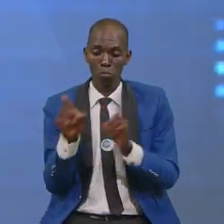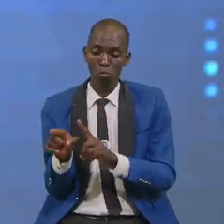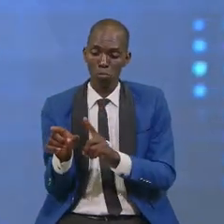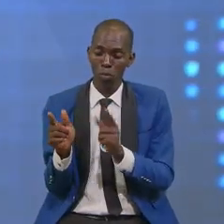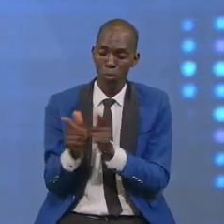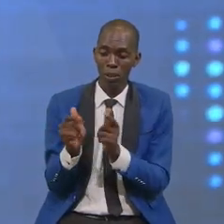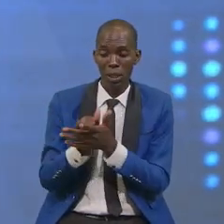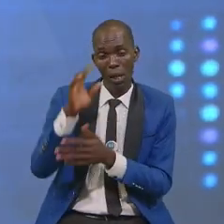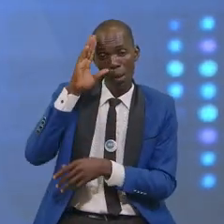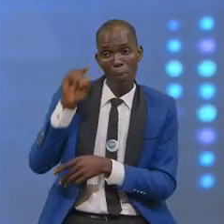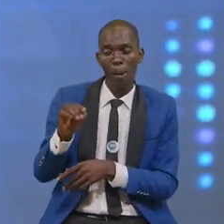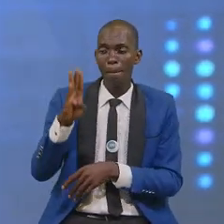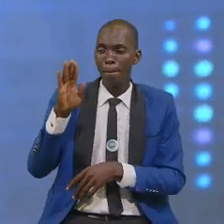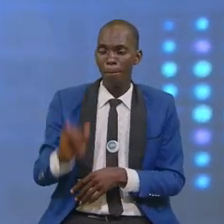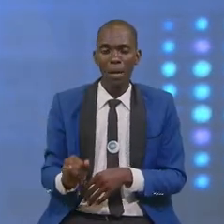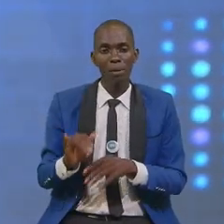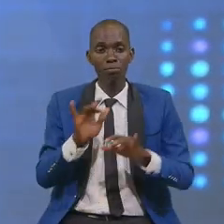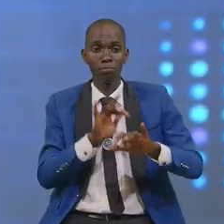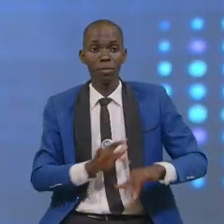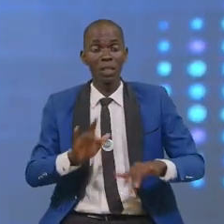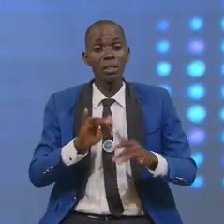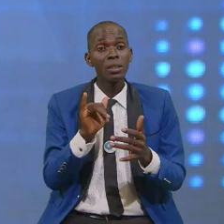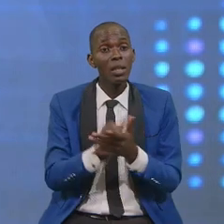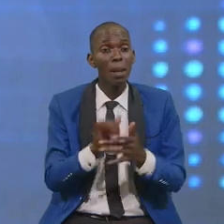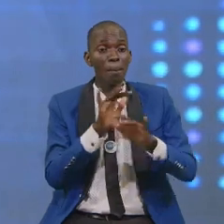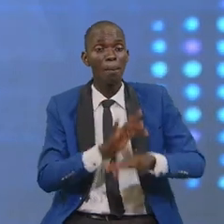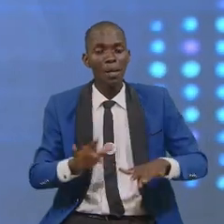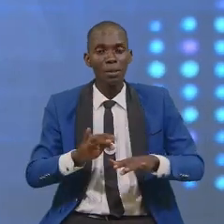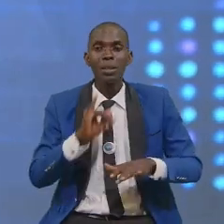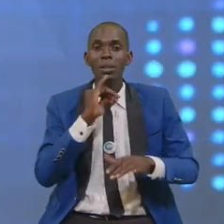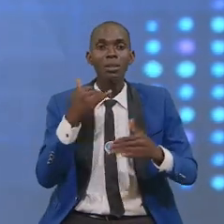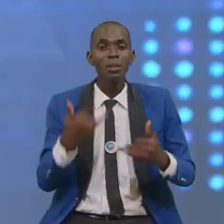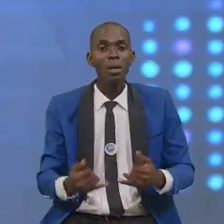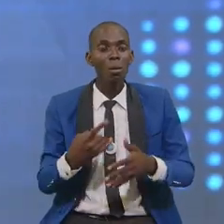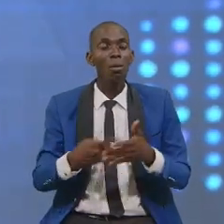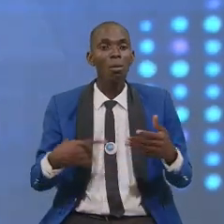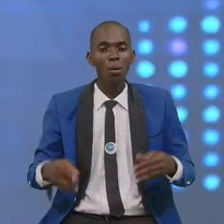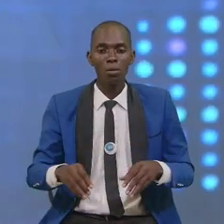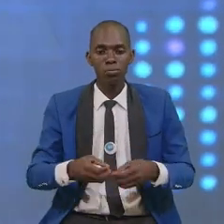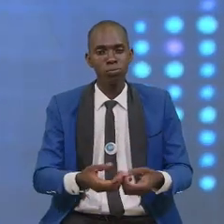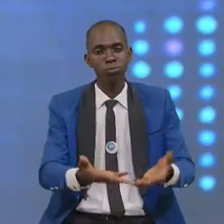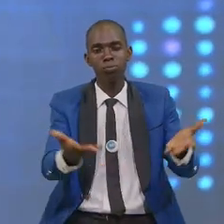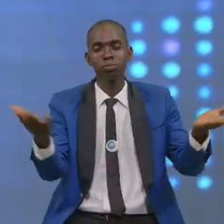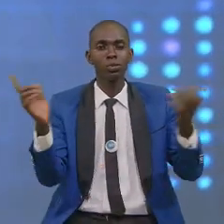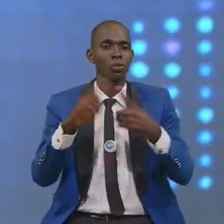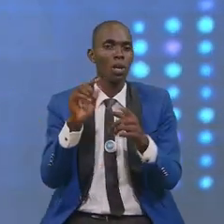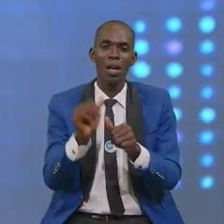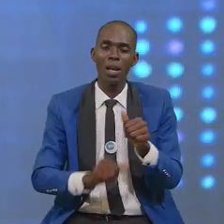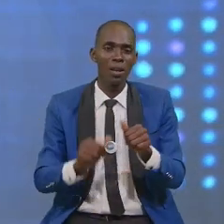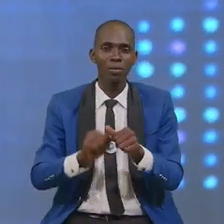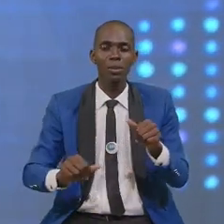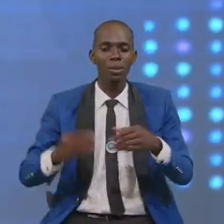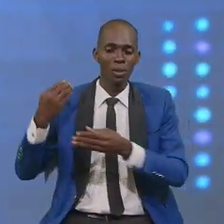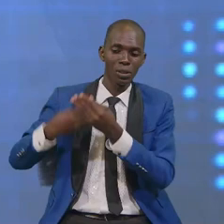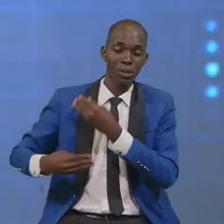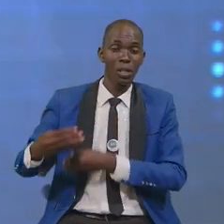by mercy, that mercy extends unto every generation, and that mercy